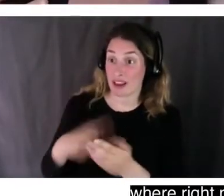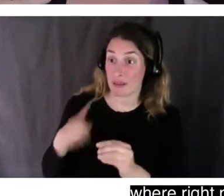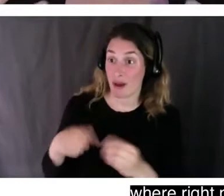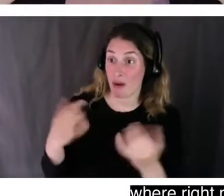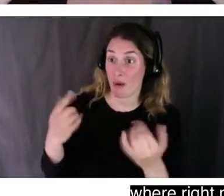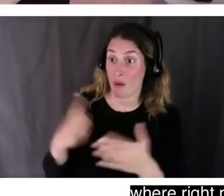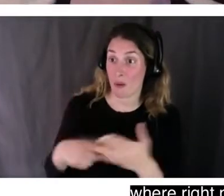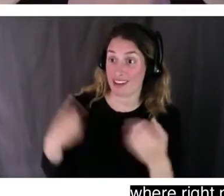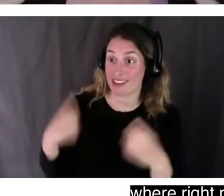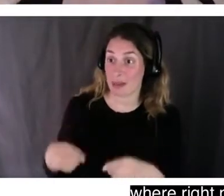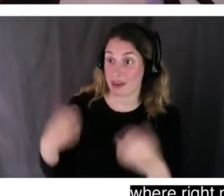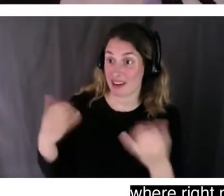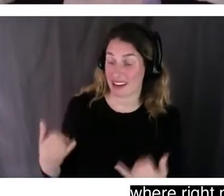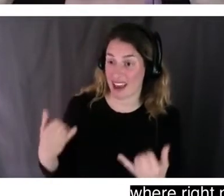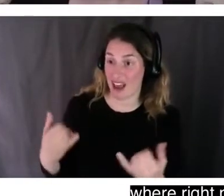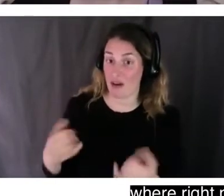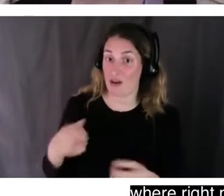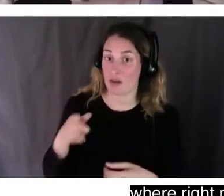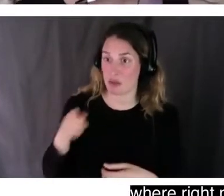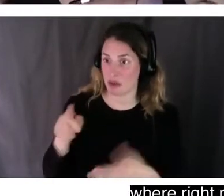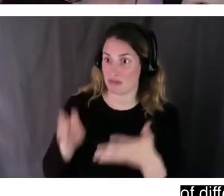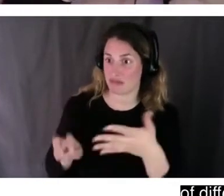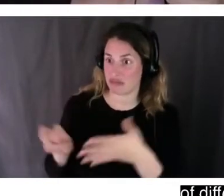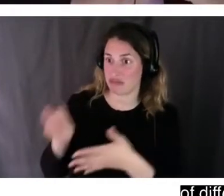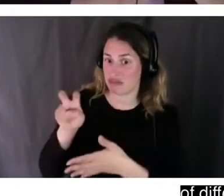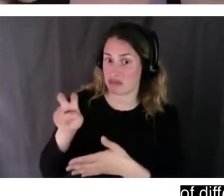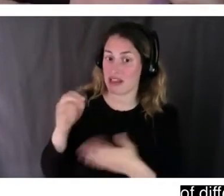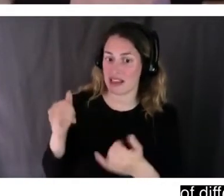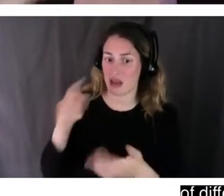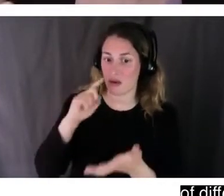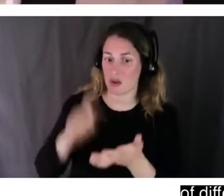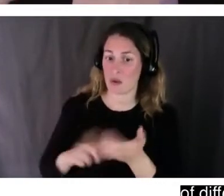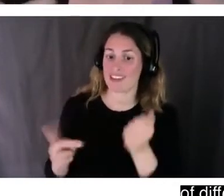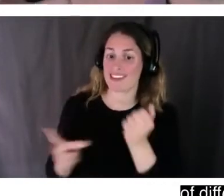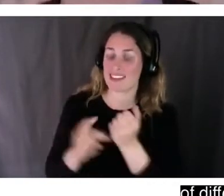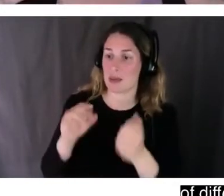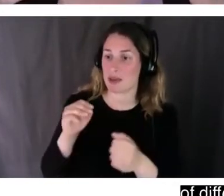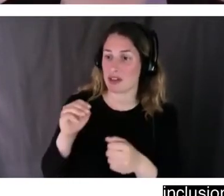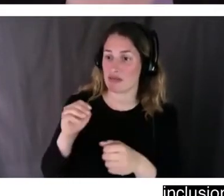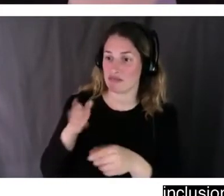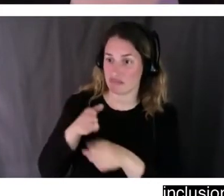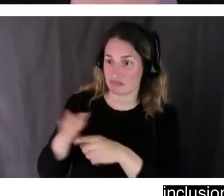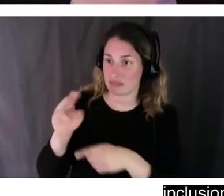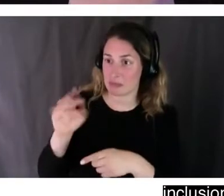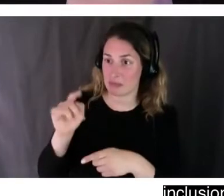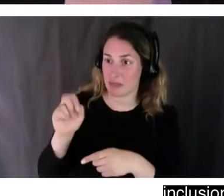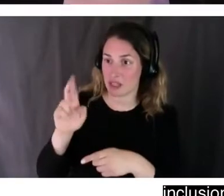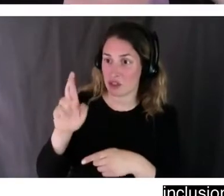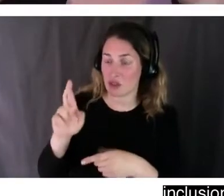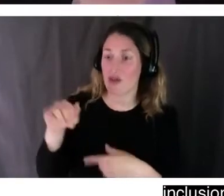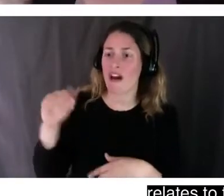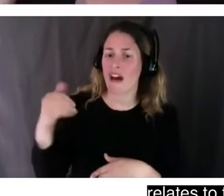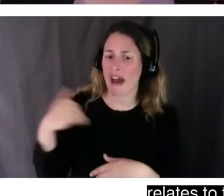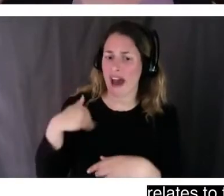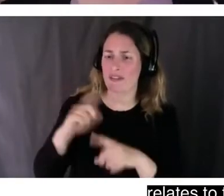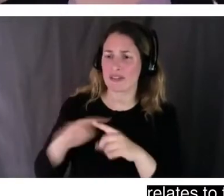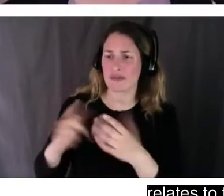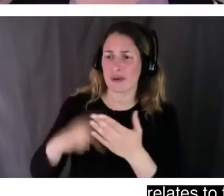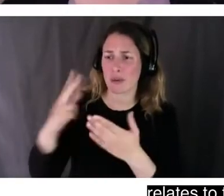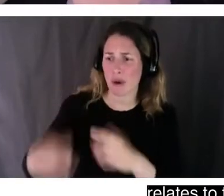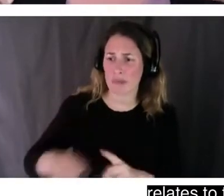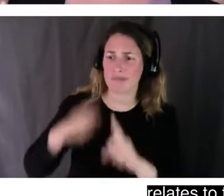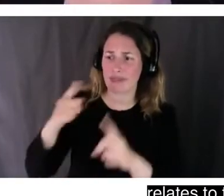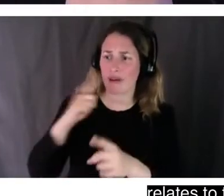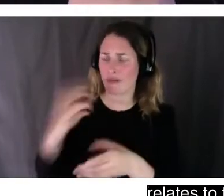point where right now the deputy minister has a lot of different directives in terms of inclusion. And I do believe some of it relates to